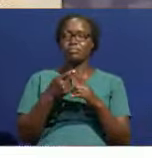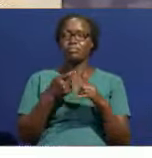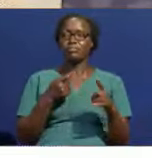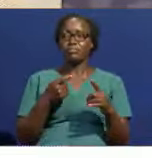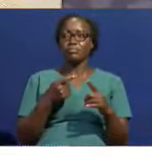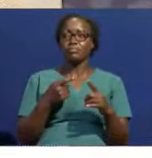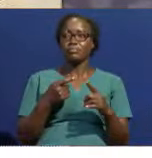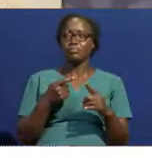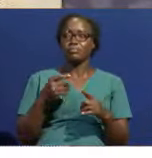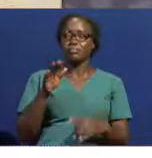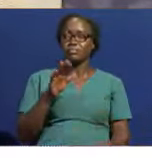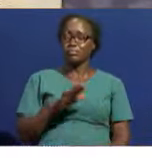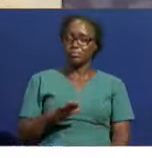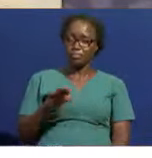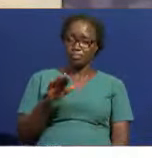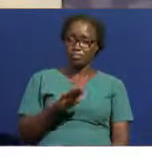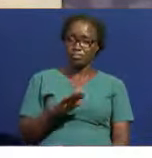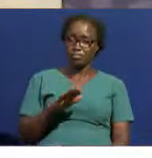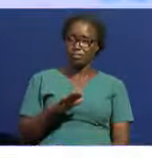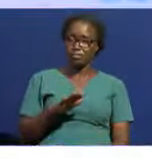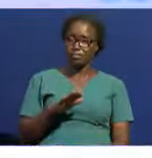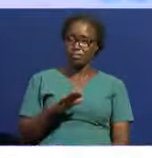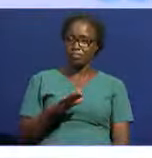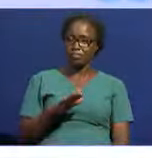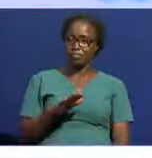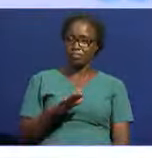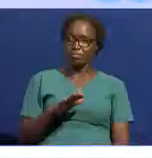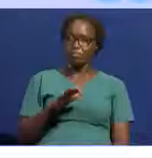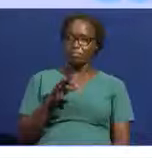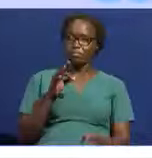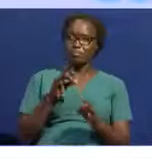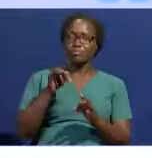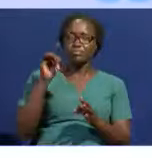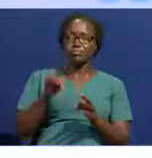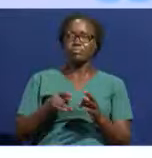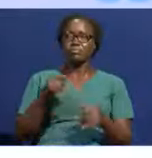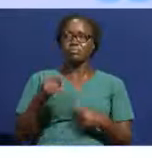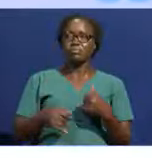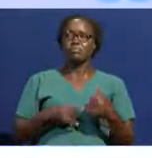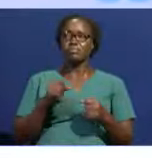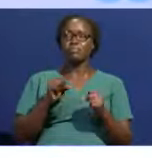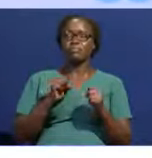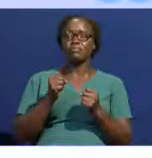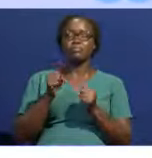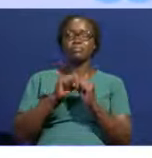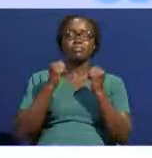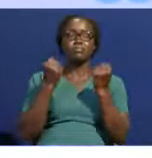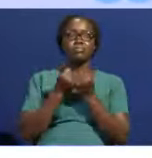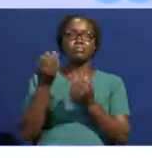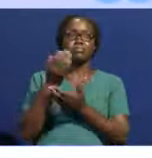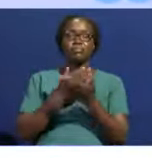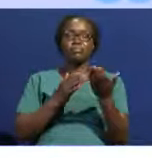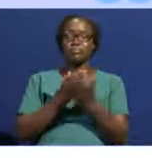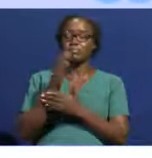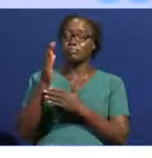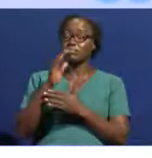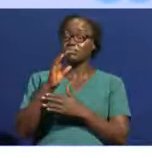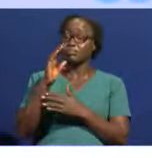the compound you live in. If we cannot enjoy social and economic rights in this